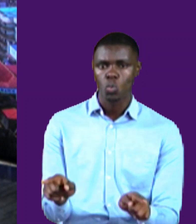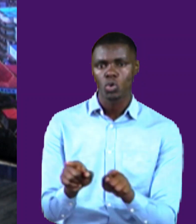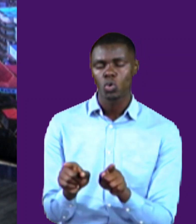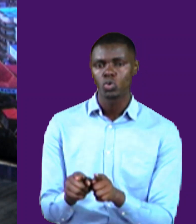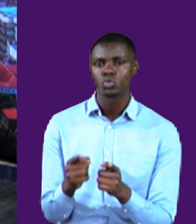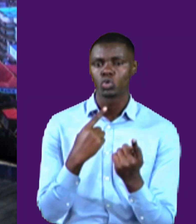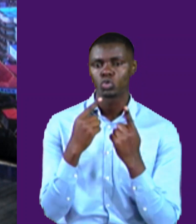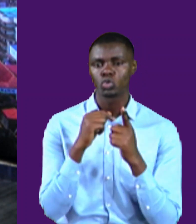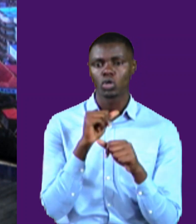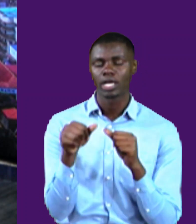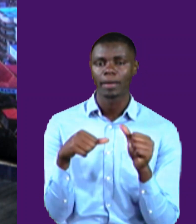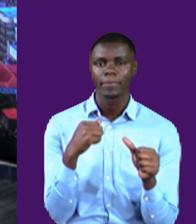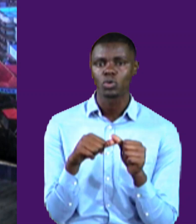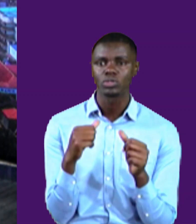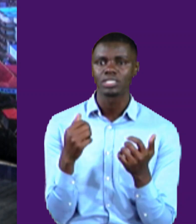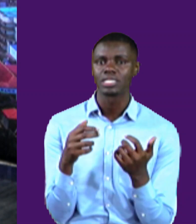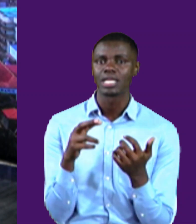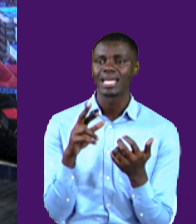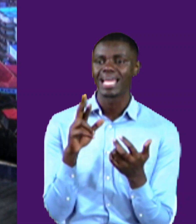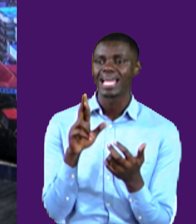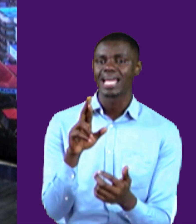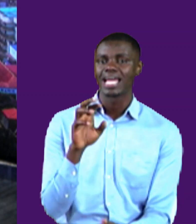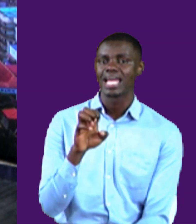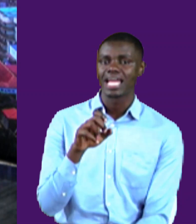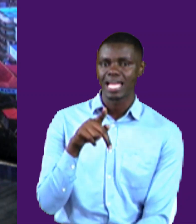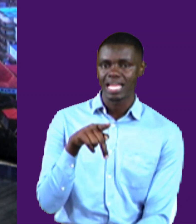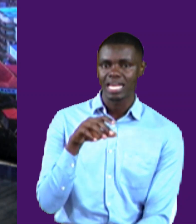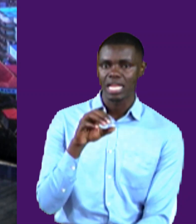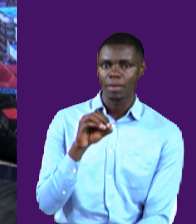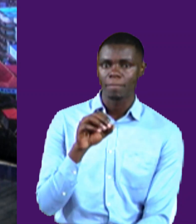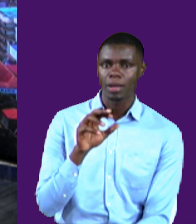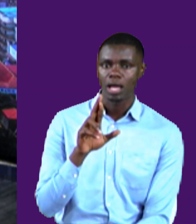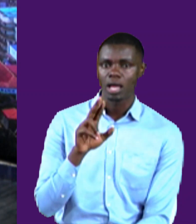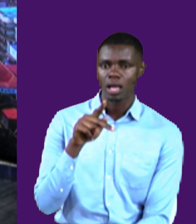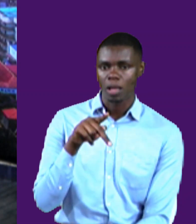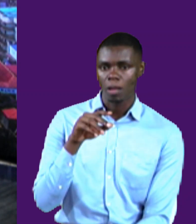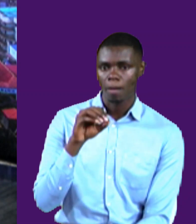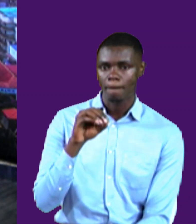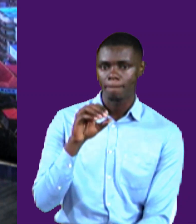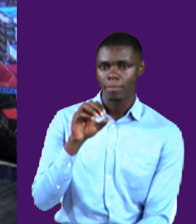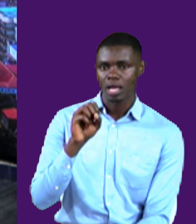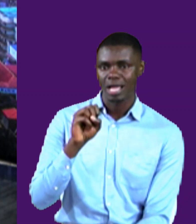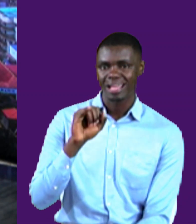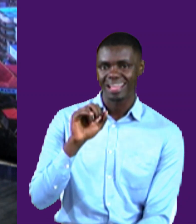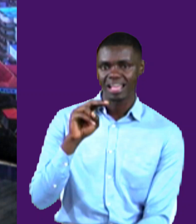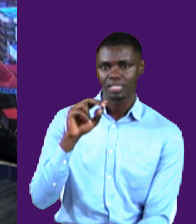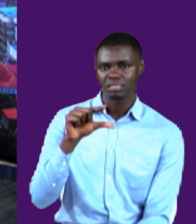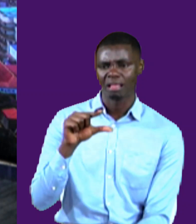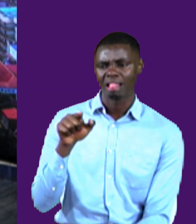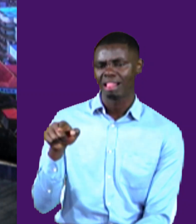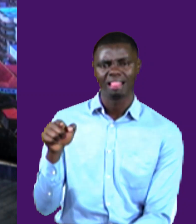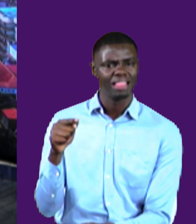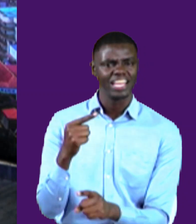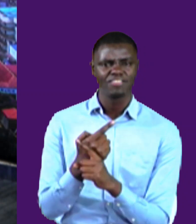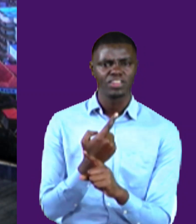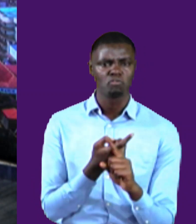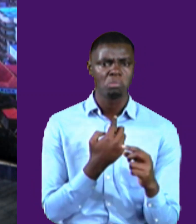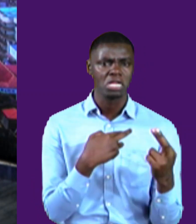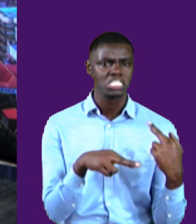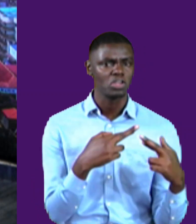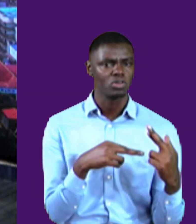about repurposing, which is also not very different from